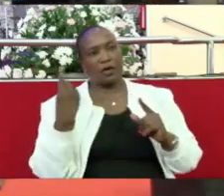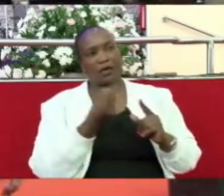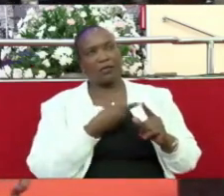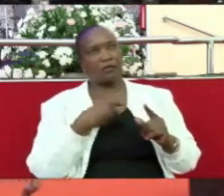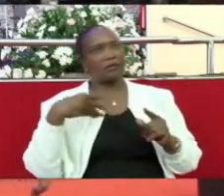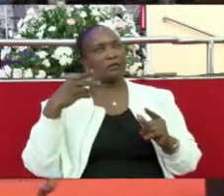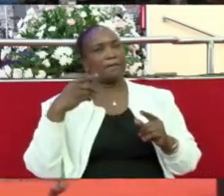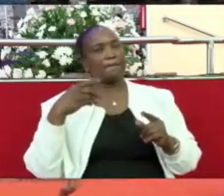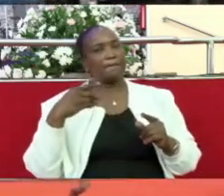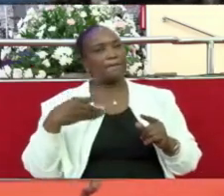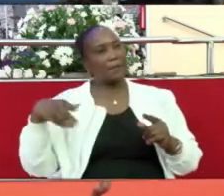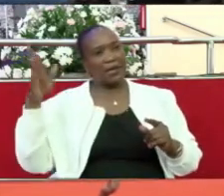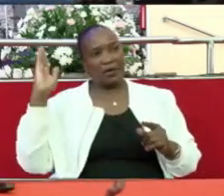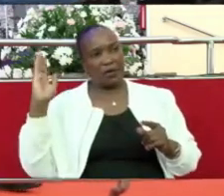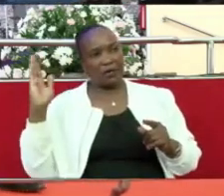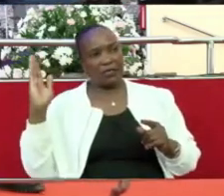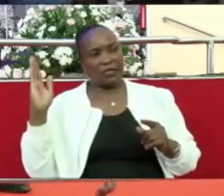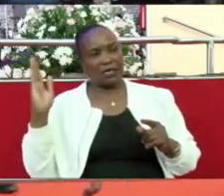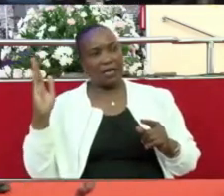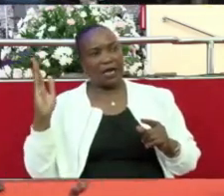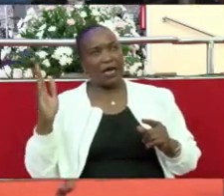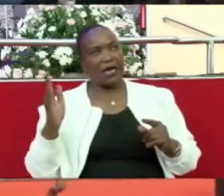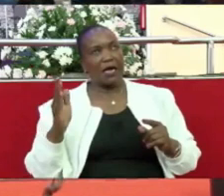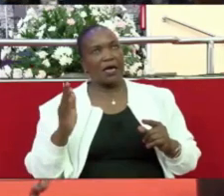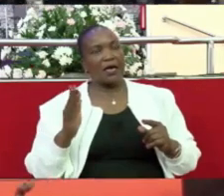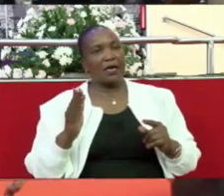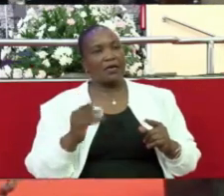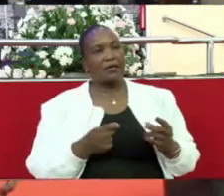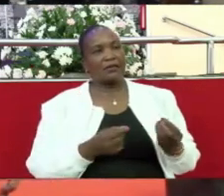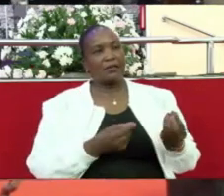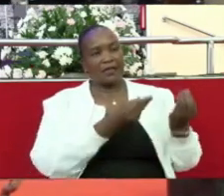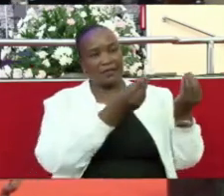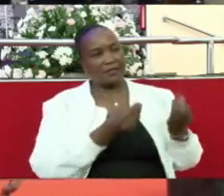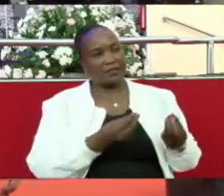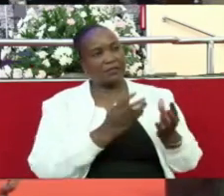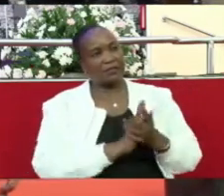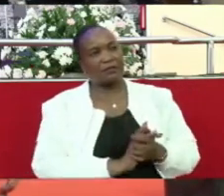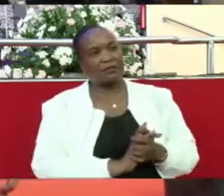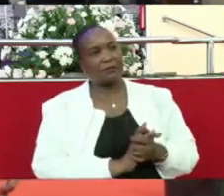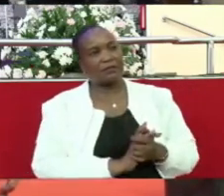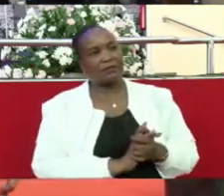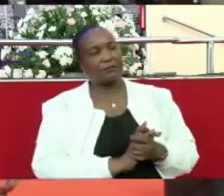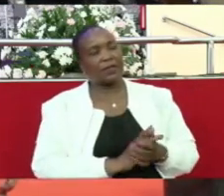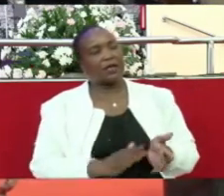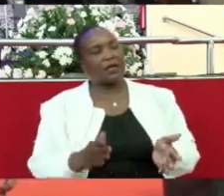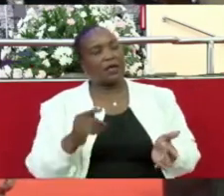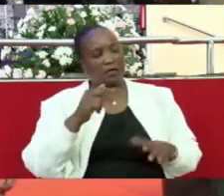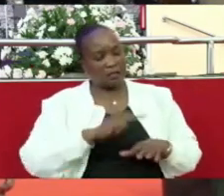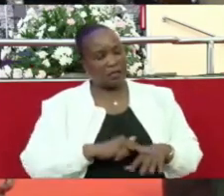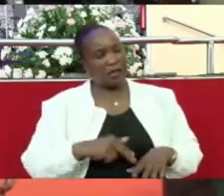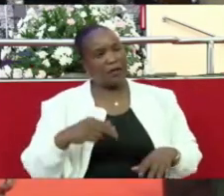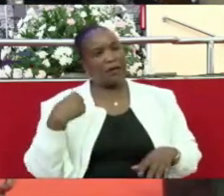First, it comes to help us get to know God. But as we, after we know God, then